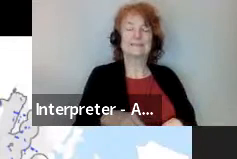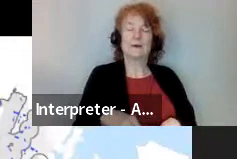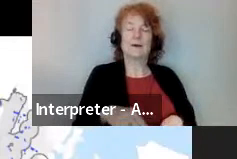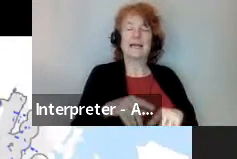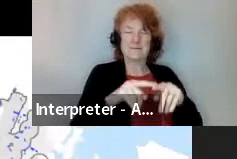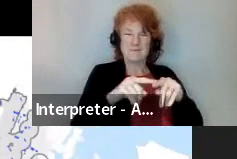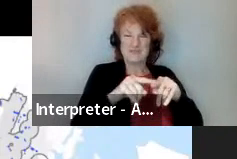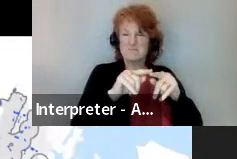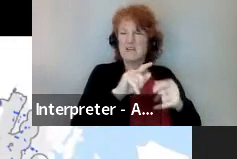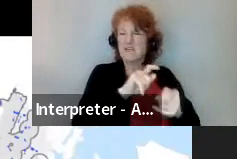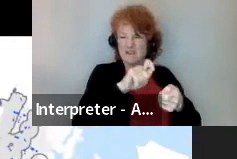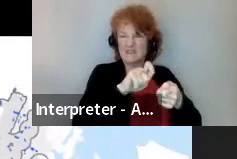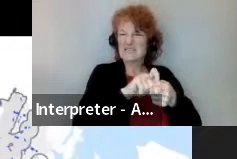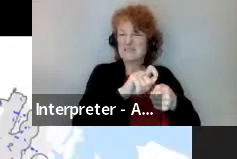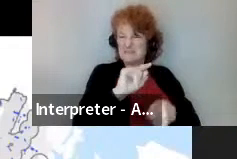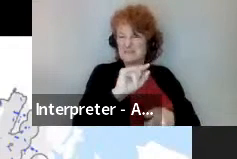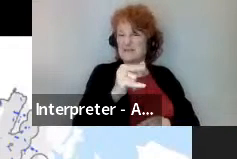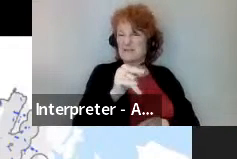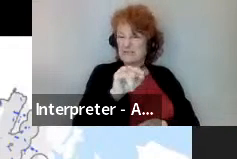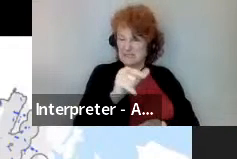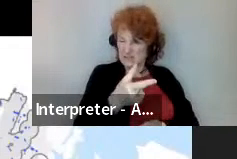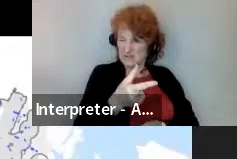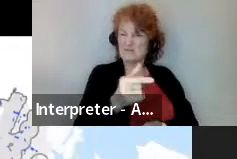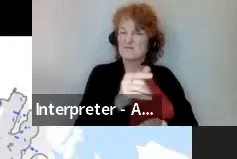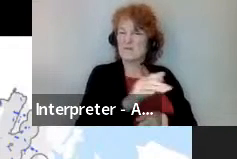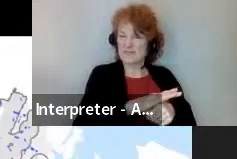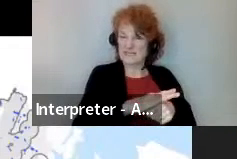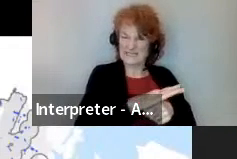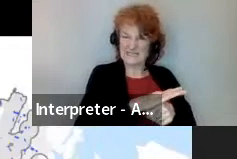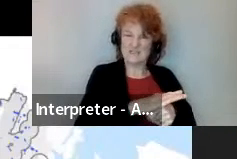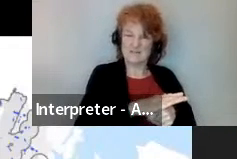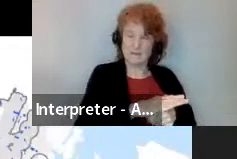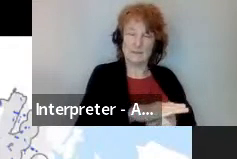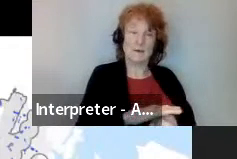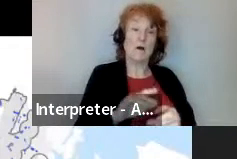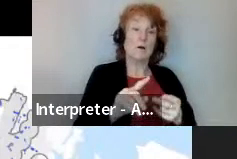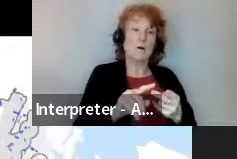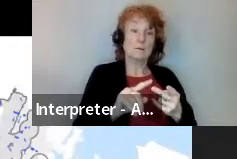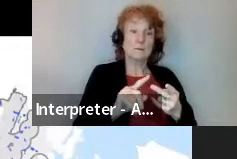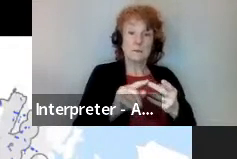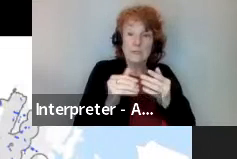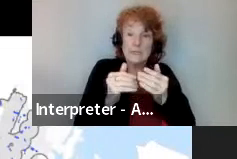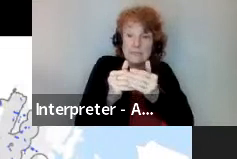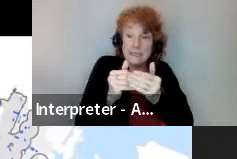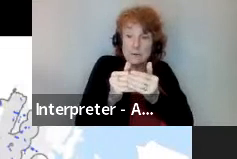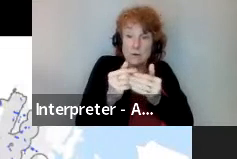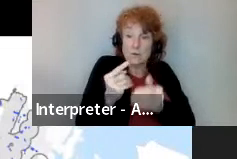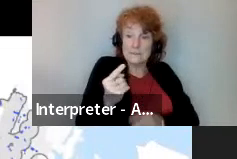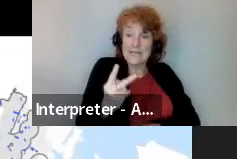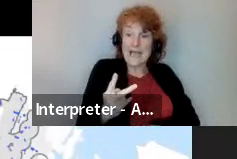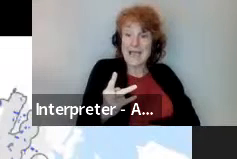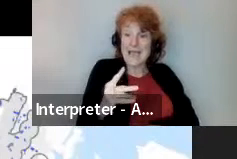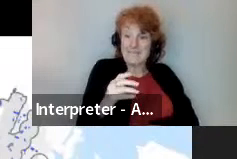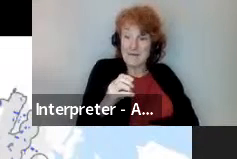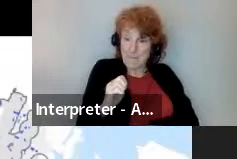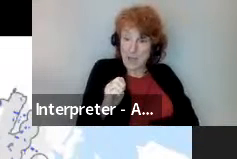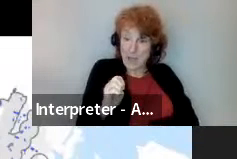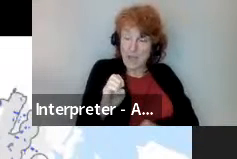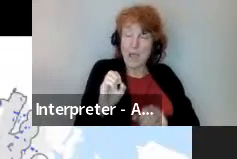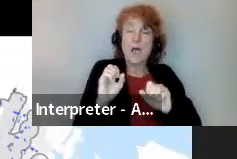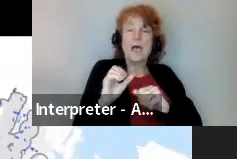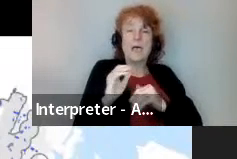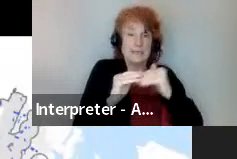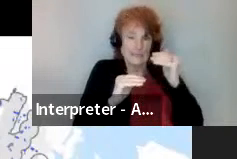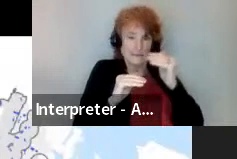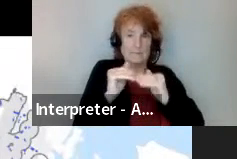Sites that are in the greater transit-oriented development area, meaning they're half a mile from a subway or rail station, will be allowed to build a 5-story building, including a